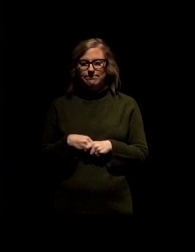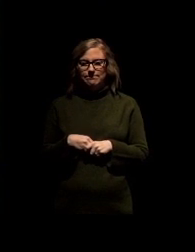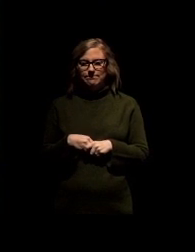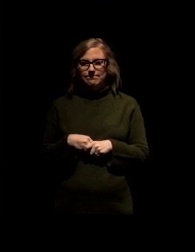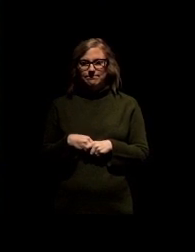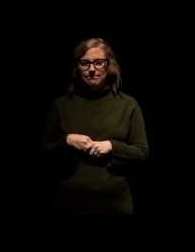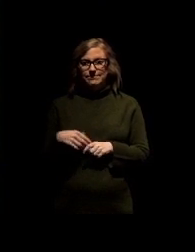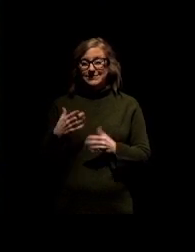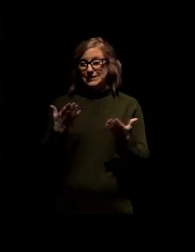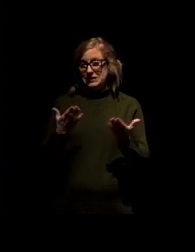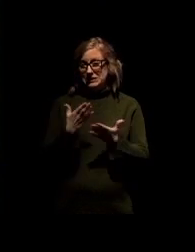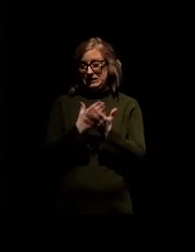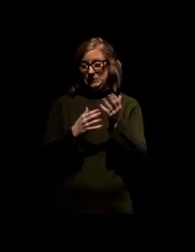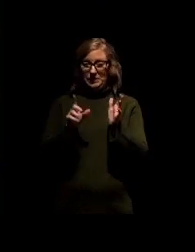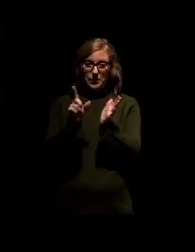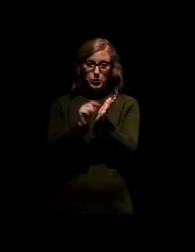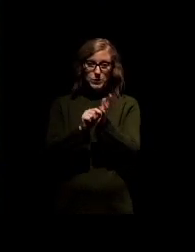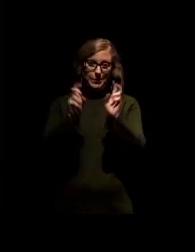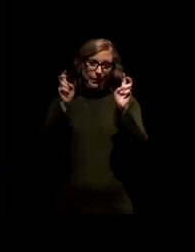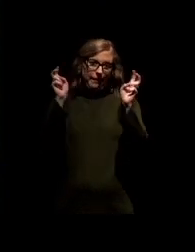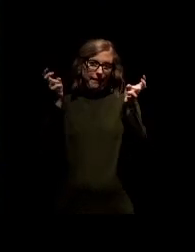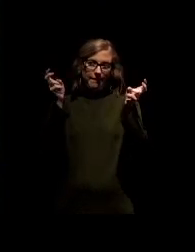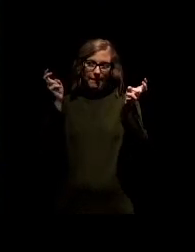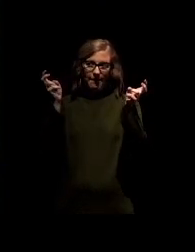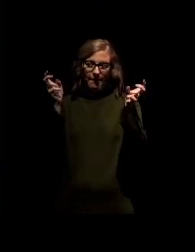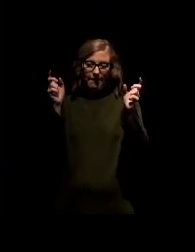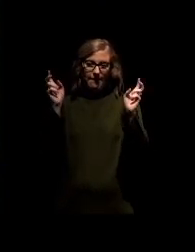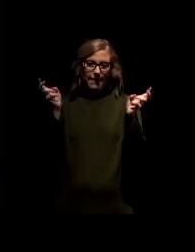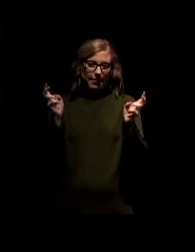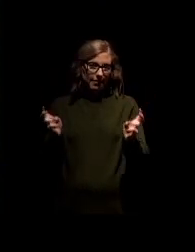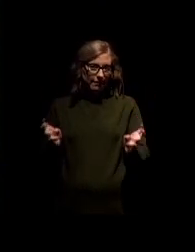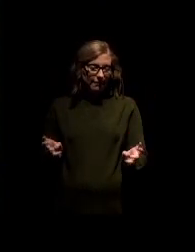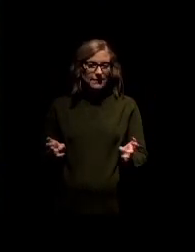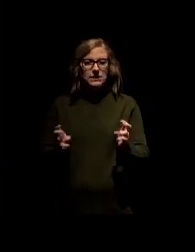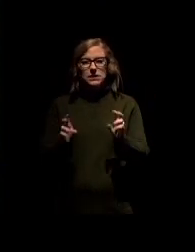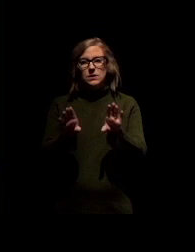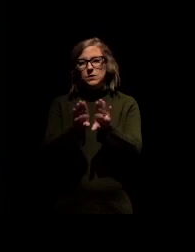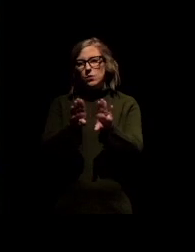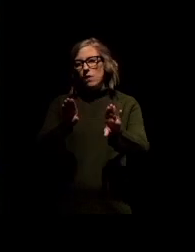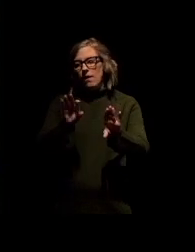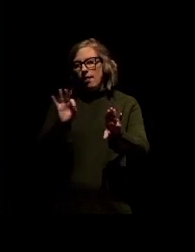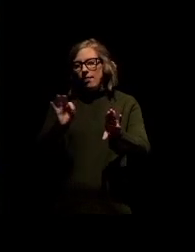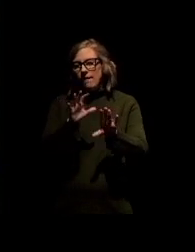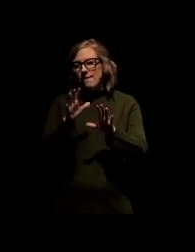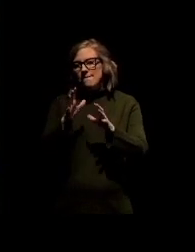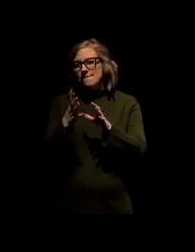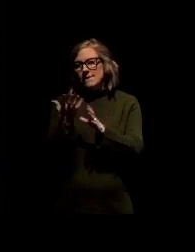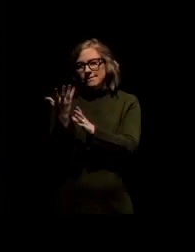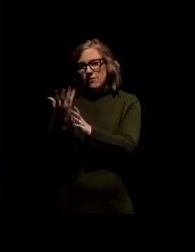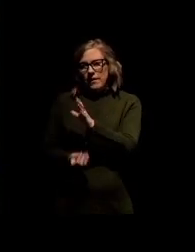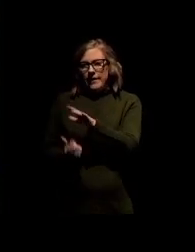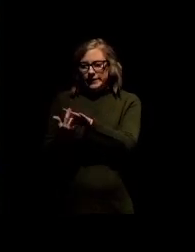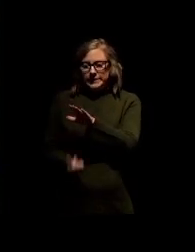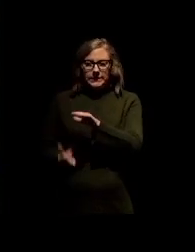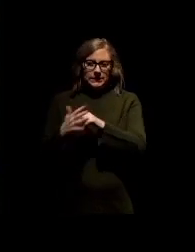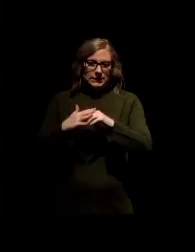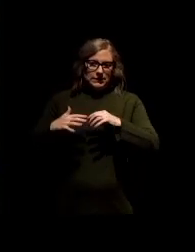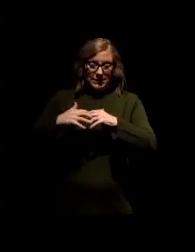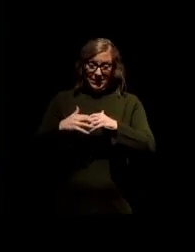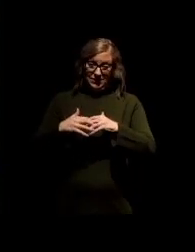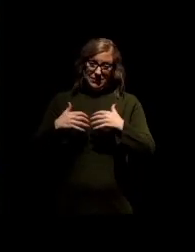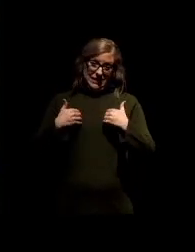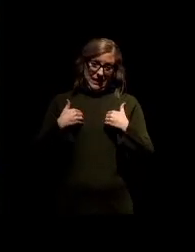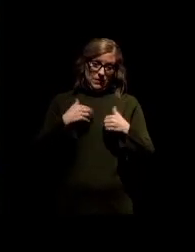These are some of the headlines. This Wall of Forgotten Natives garnered local, regional, national, and